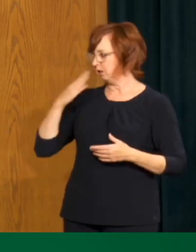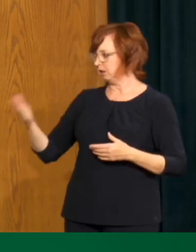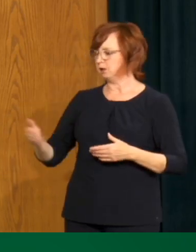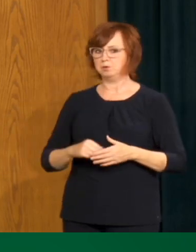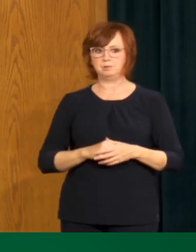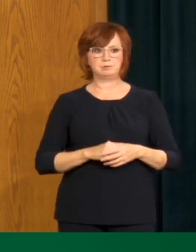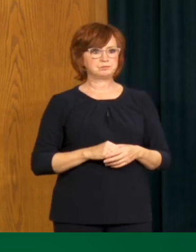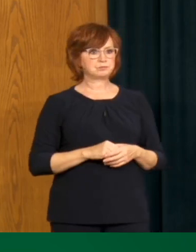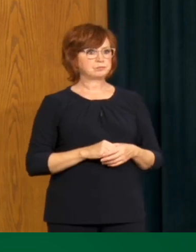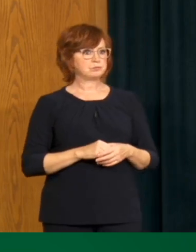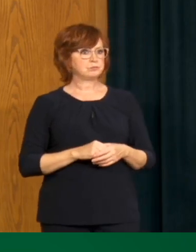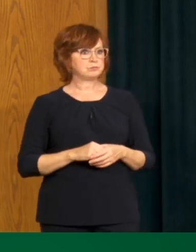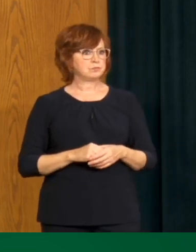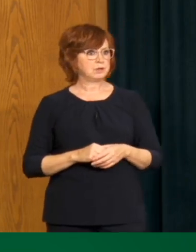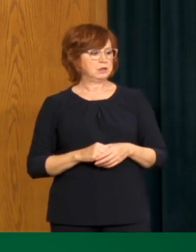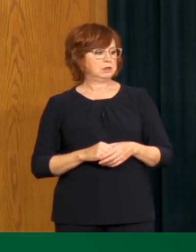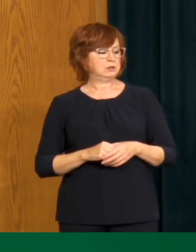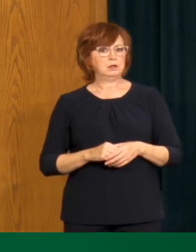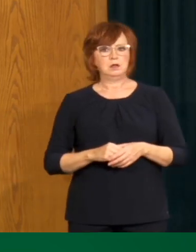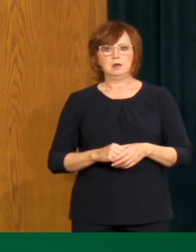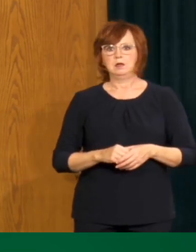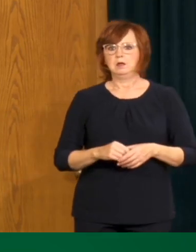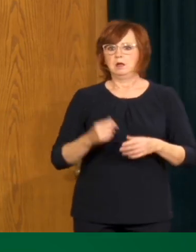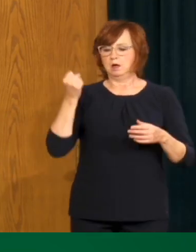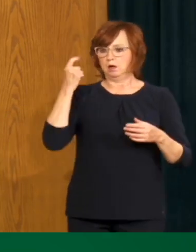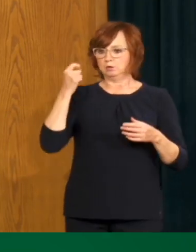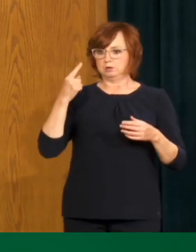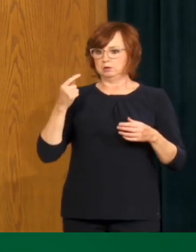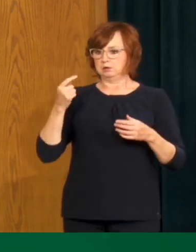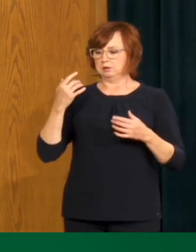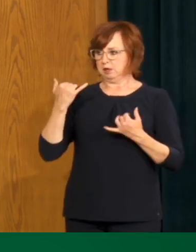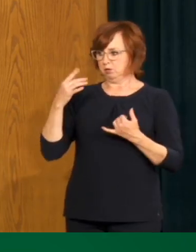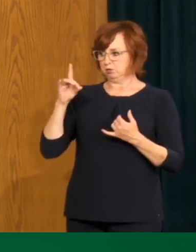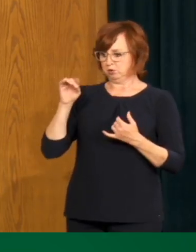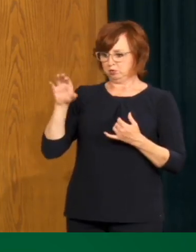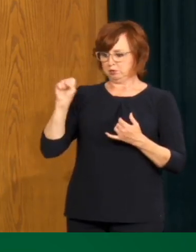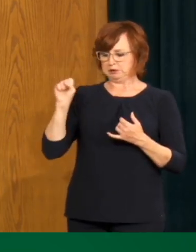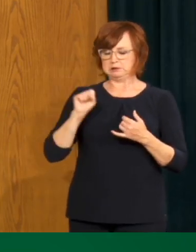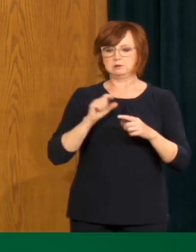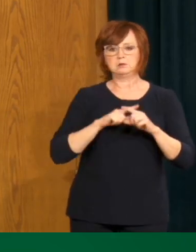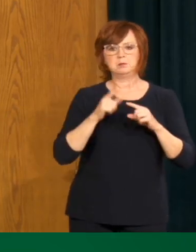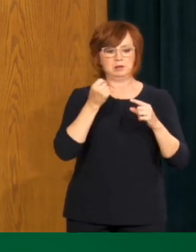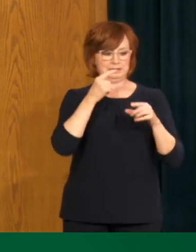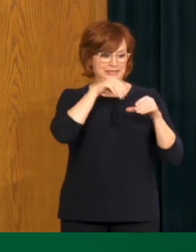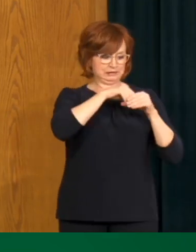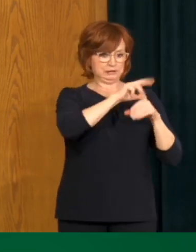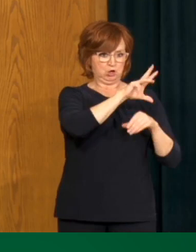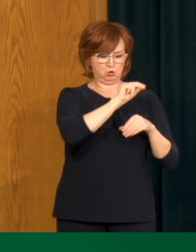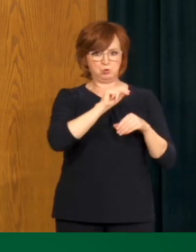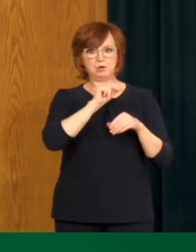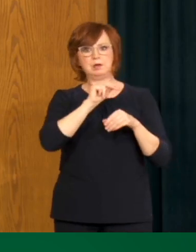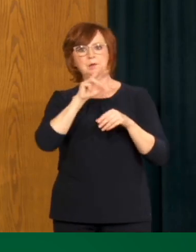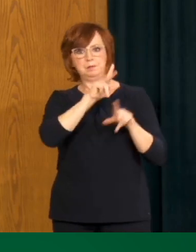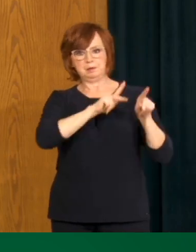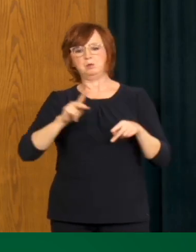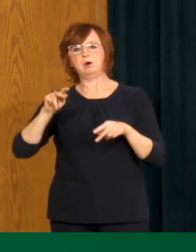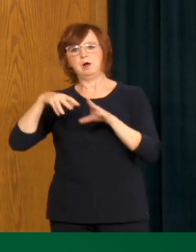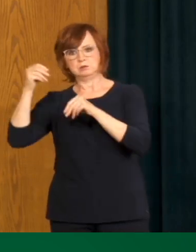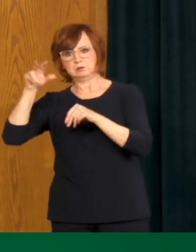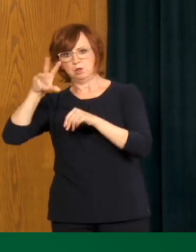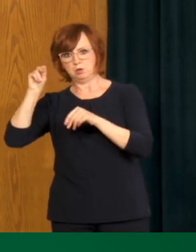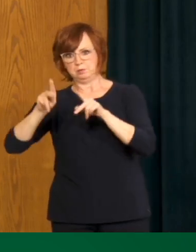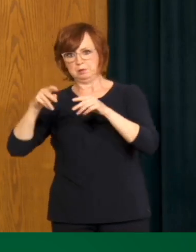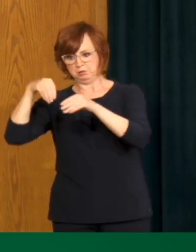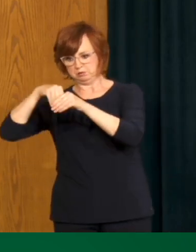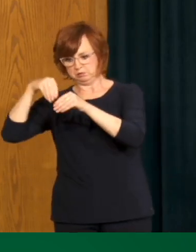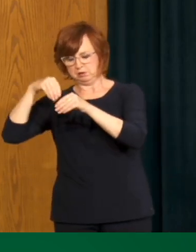that as our indoor gathering sizes go to 30 and outdoor 30 as well, and as we reopen many sectors in phase 4 over